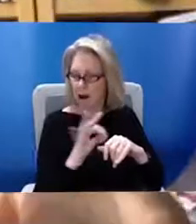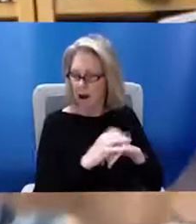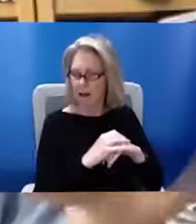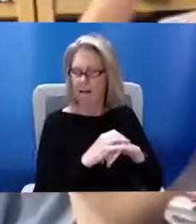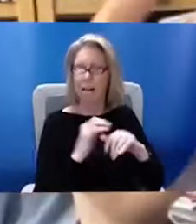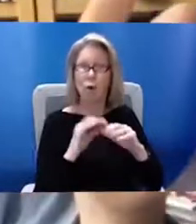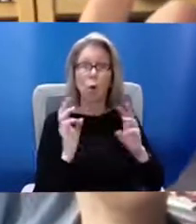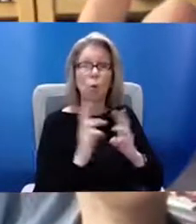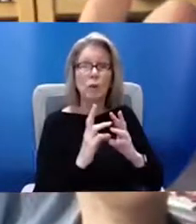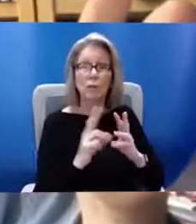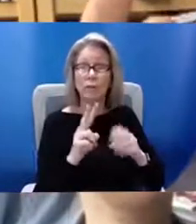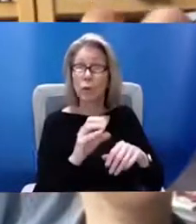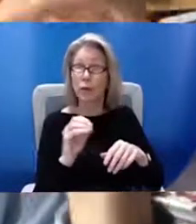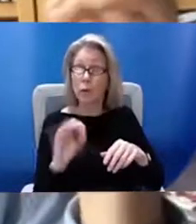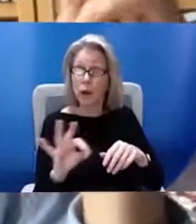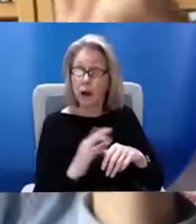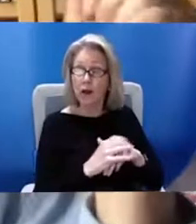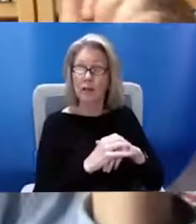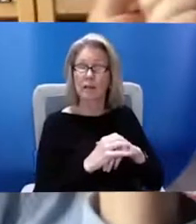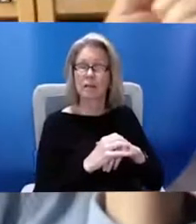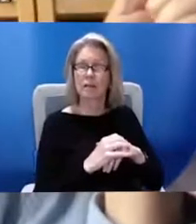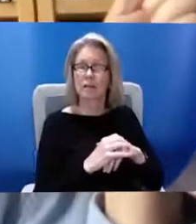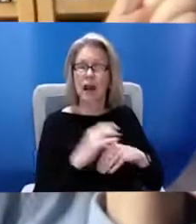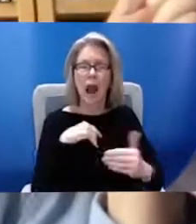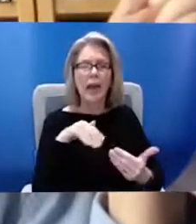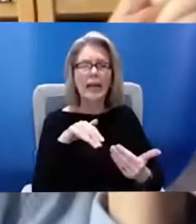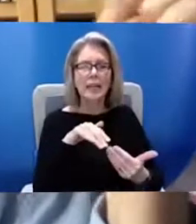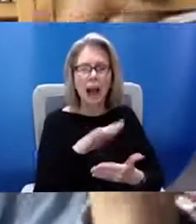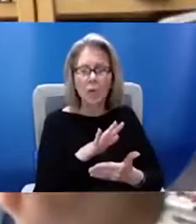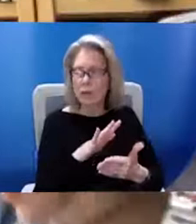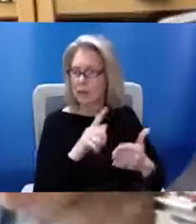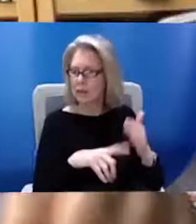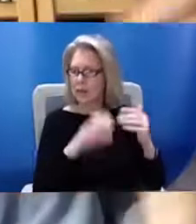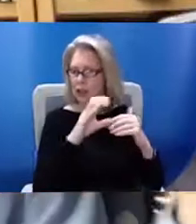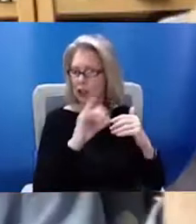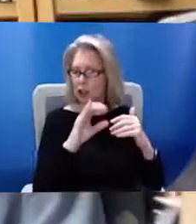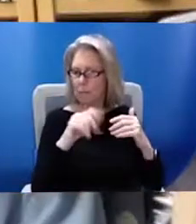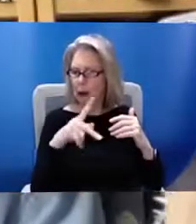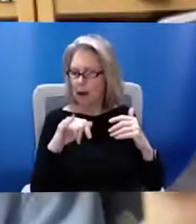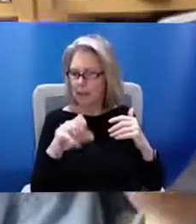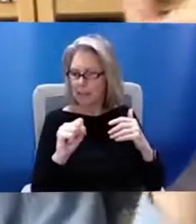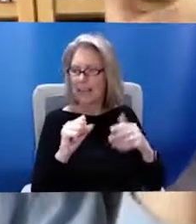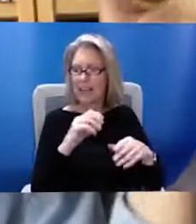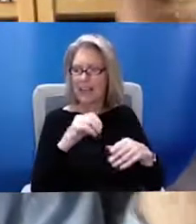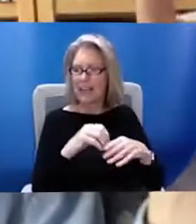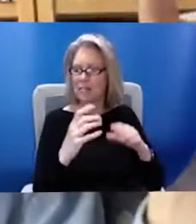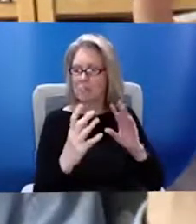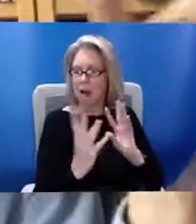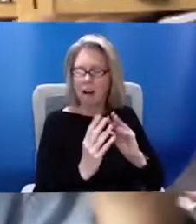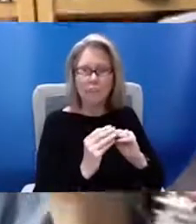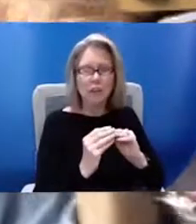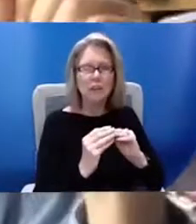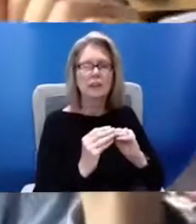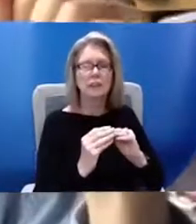In 2009, in the winter of 2009, I encountered Walter Mignolo in Chiapas in the context of a